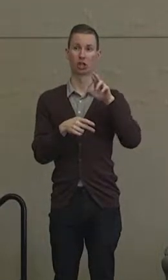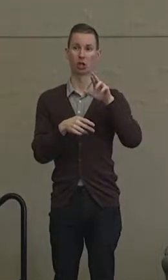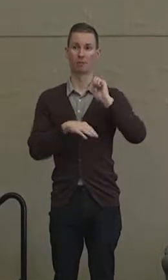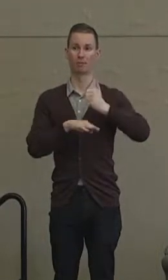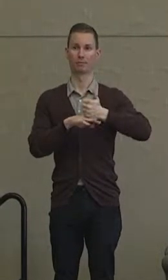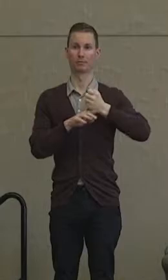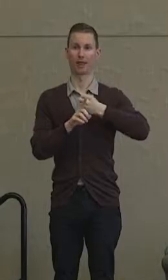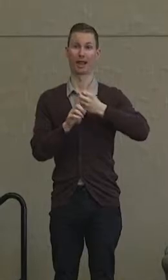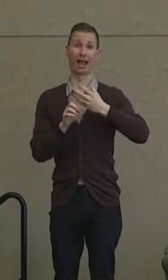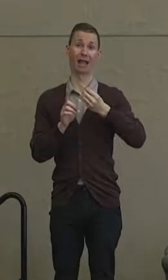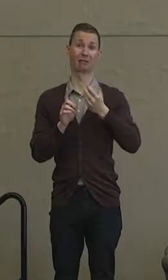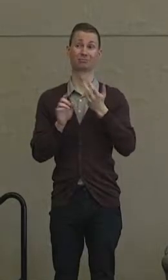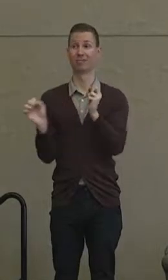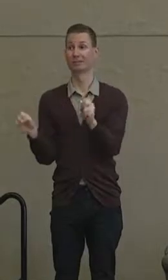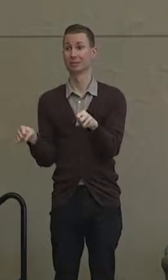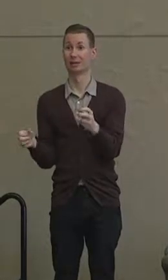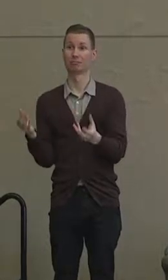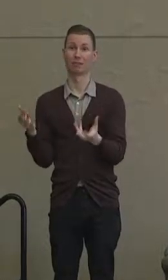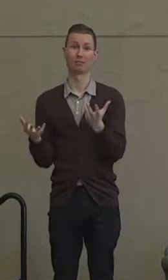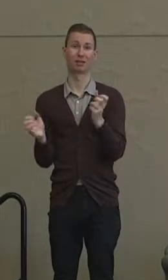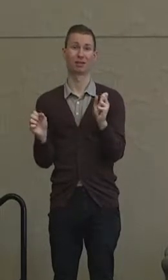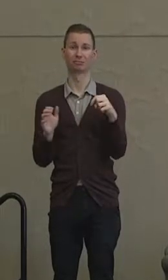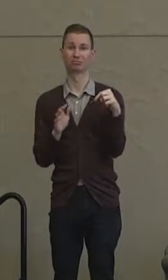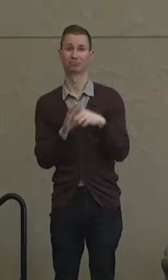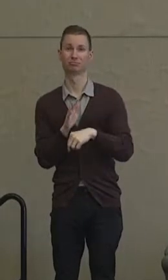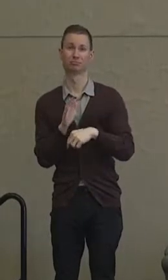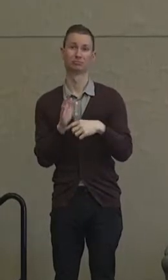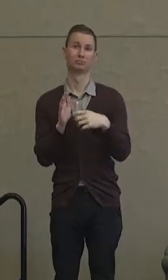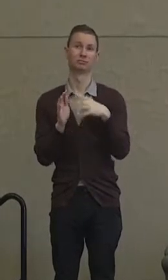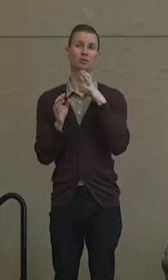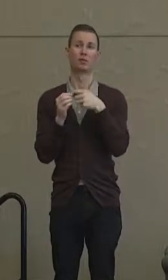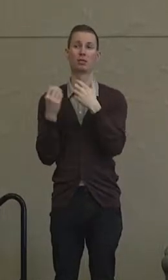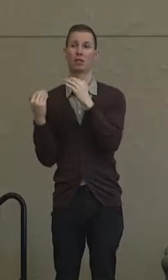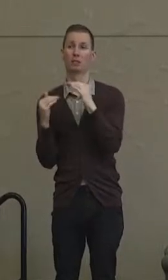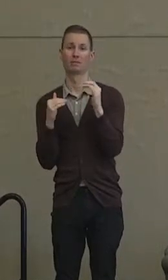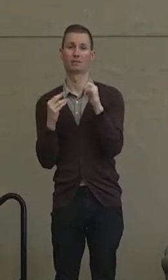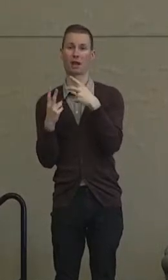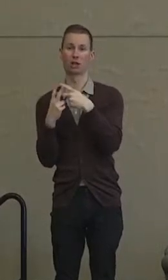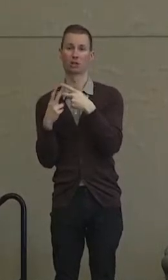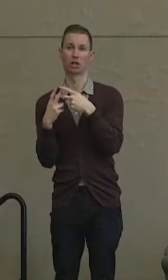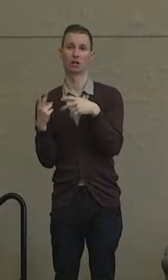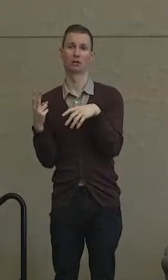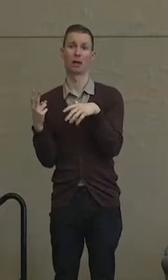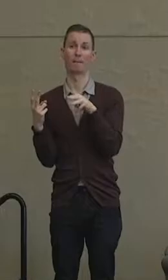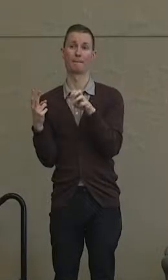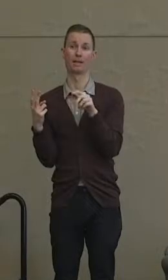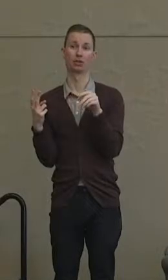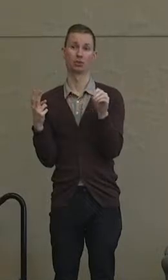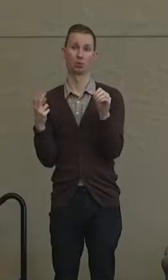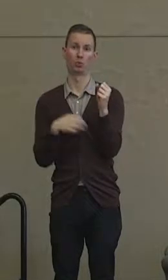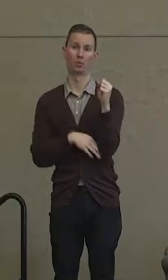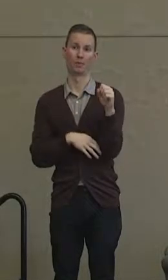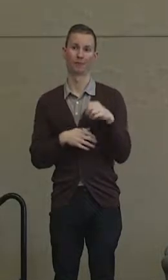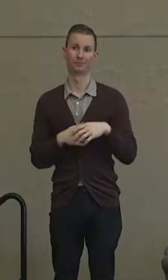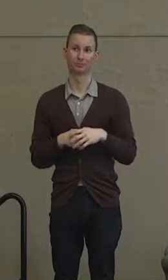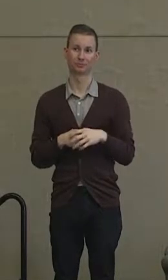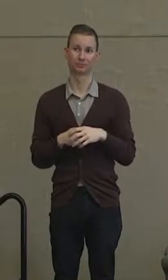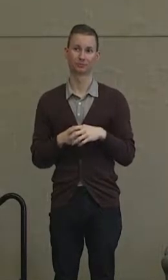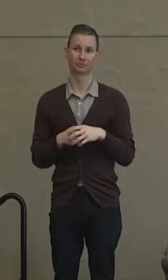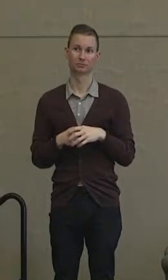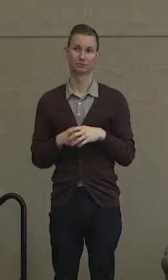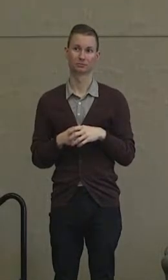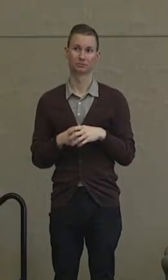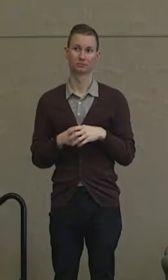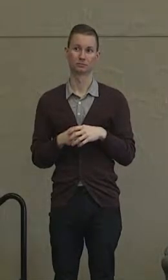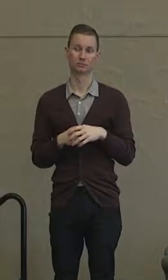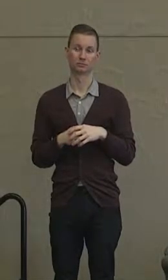the possibilities, and maybe even get into some of the limitations, of the hashtag MeToo movement. I'm